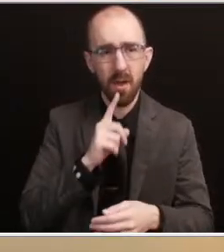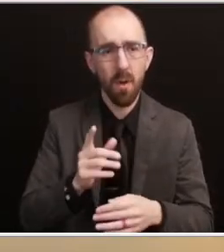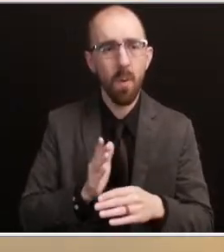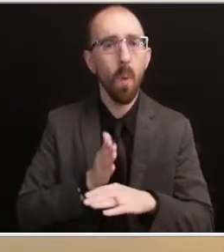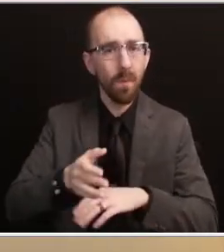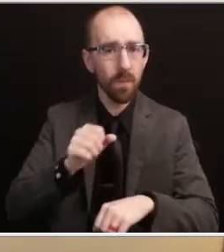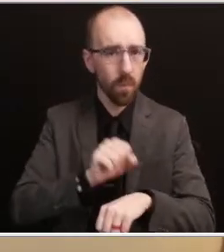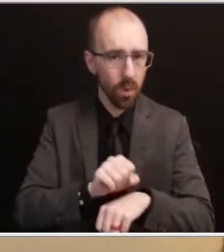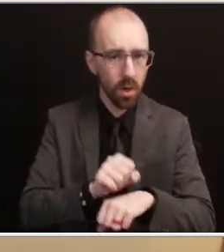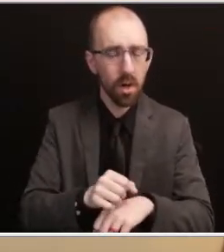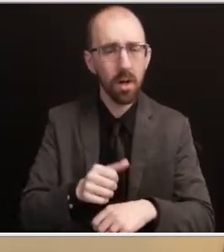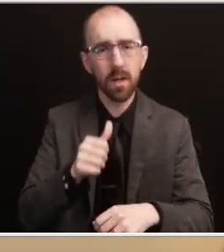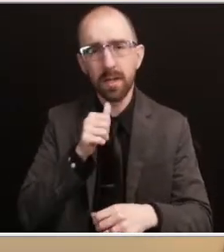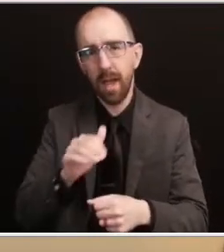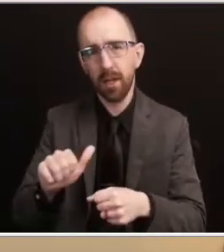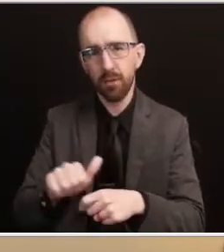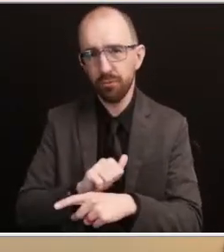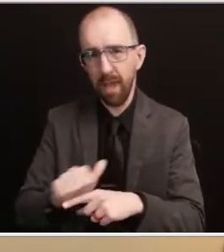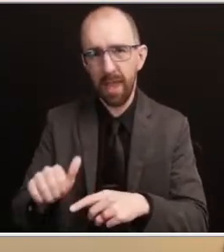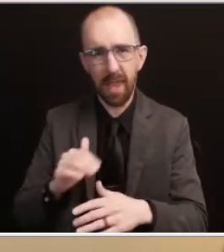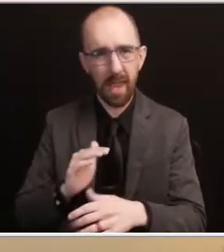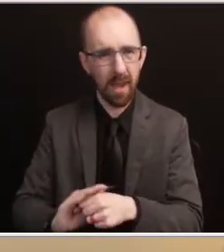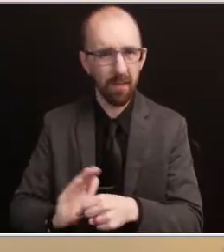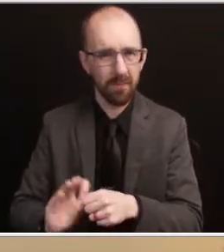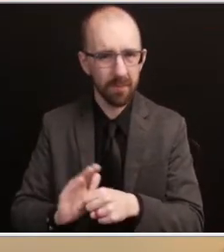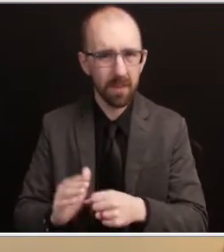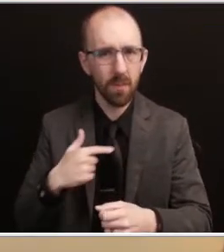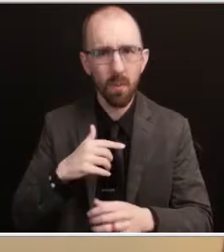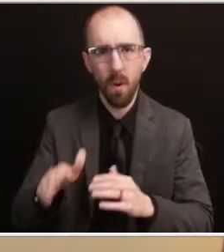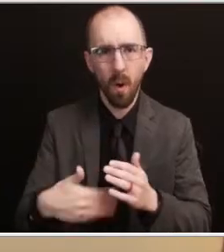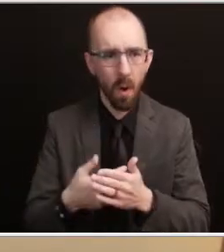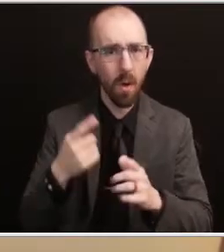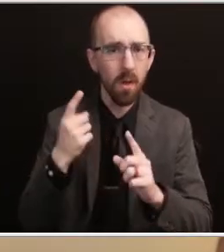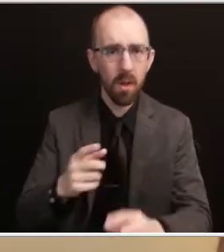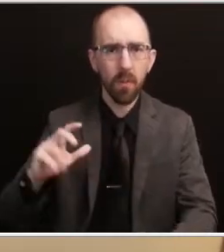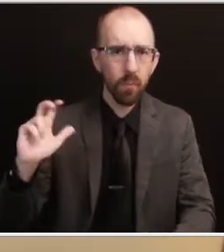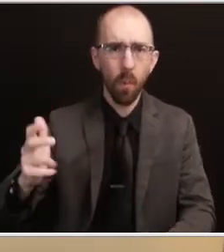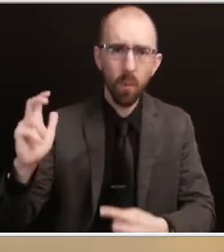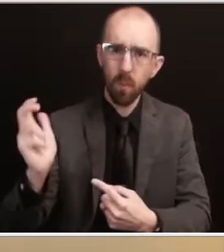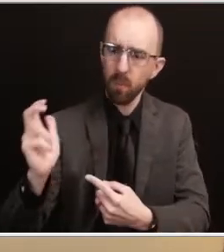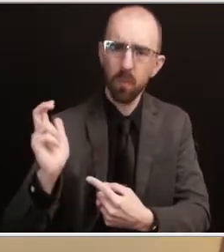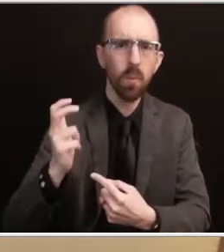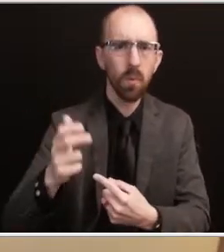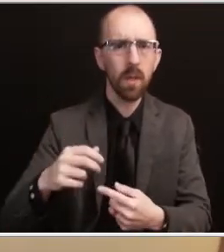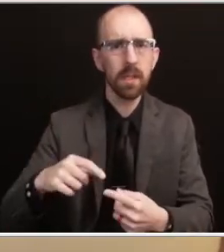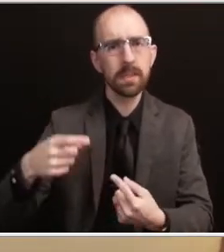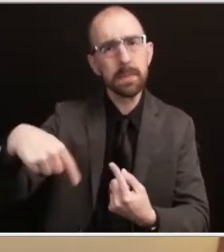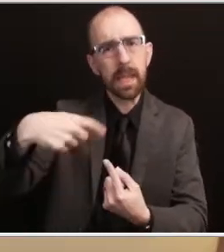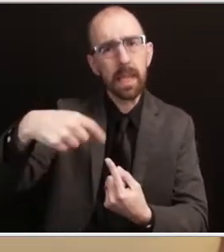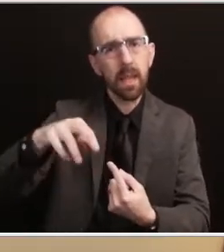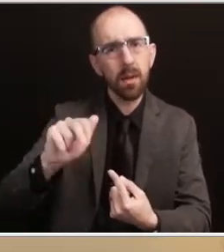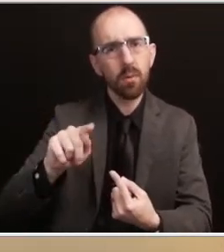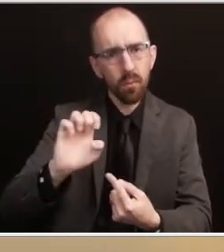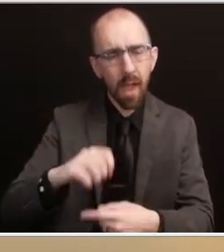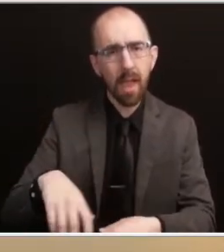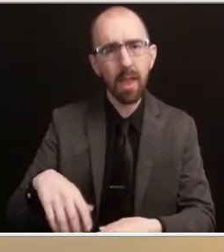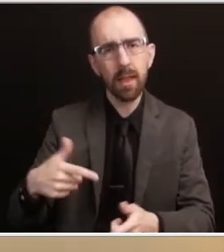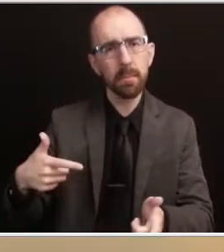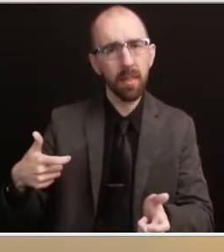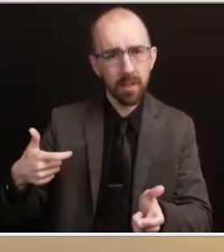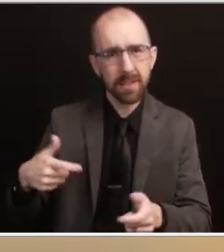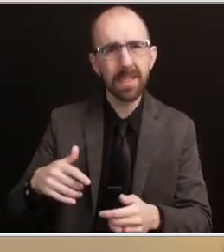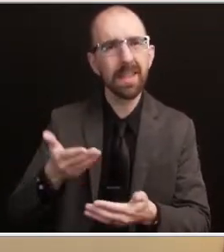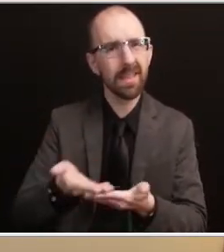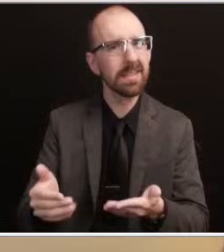and undertrained. We're all about throw. We're about spin rate. We're about velocity, things of